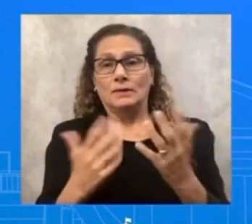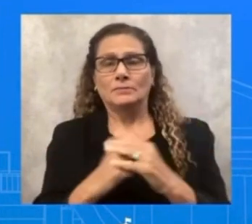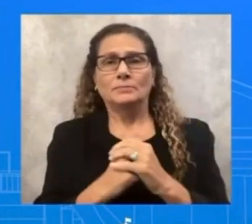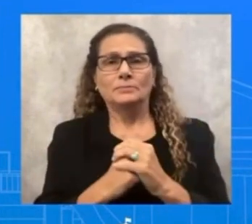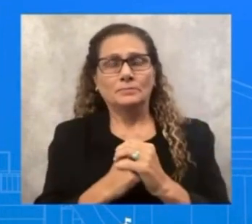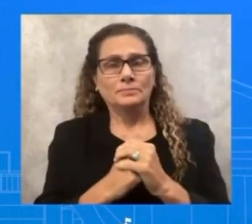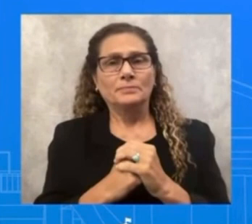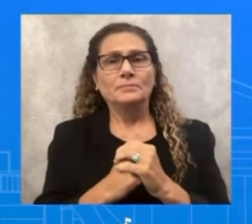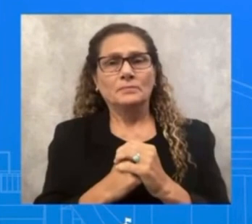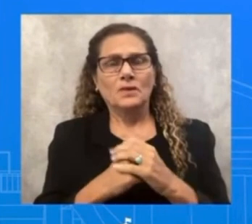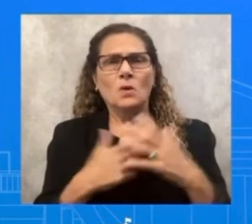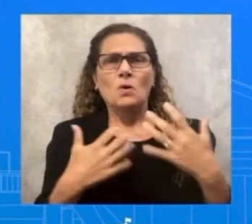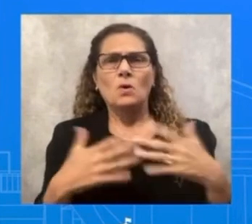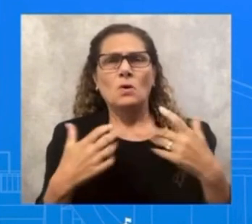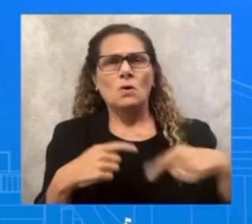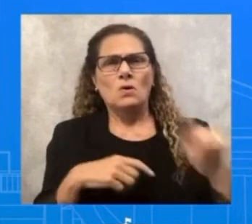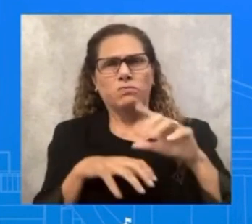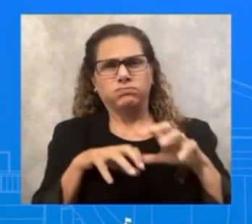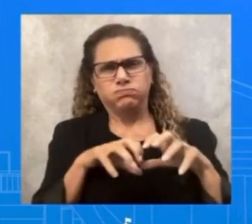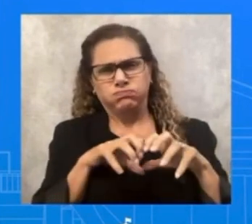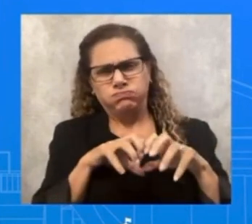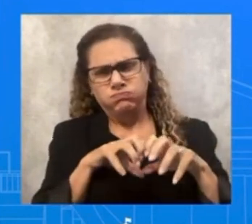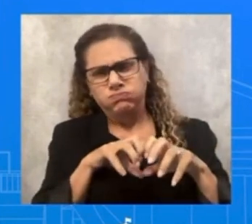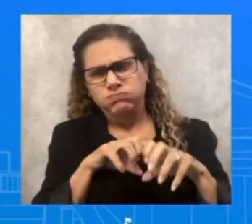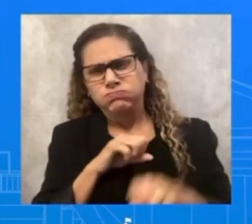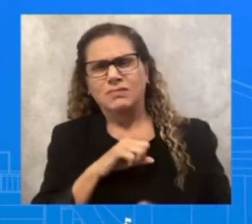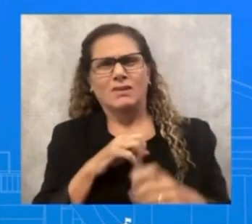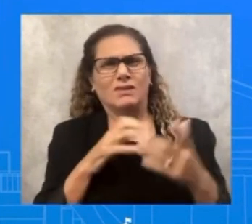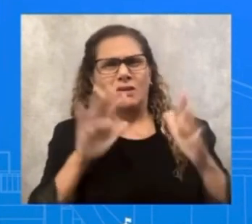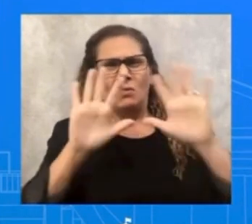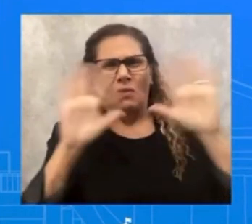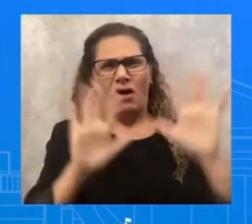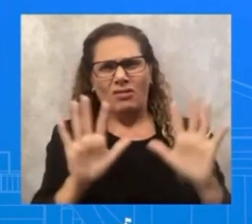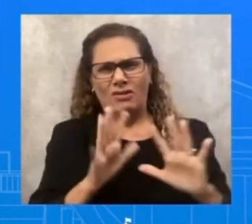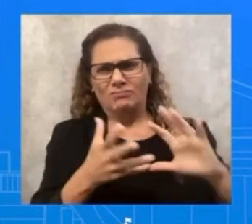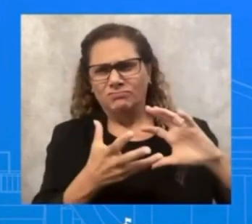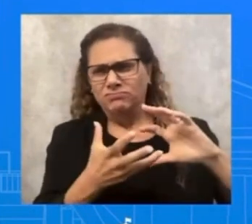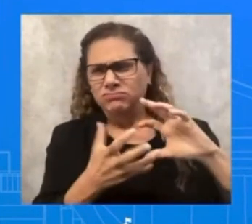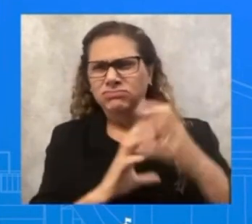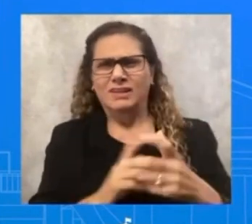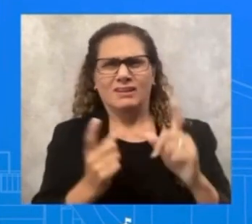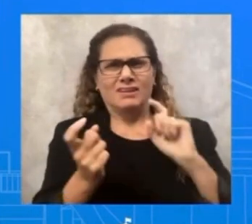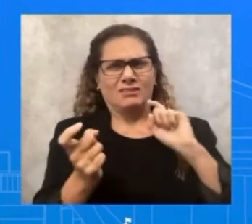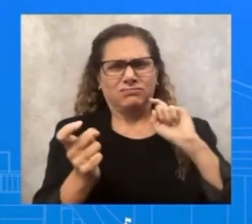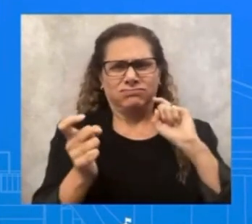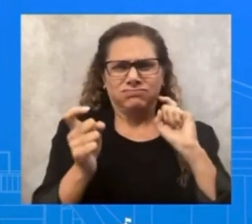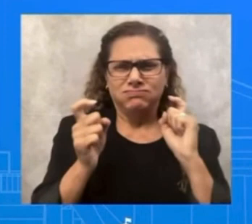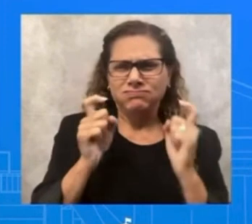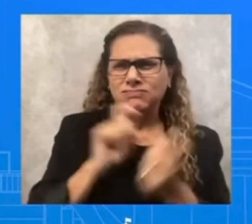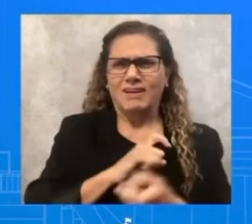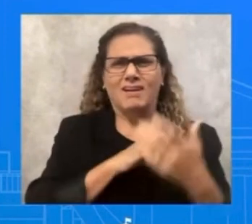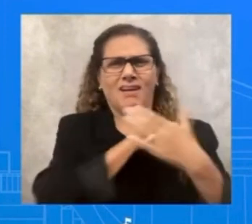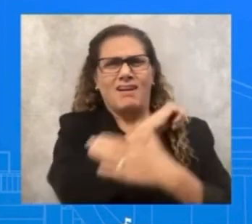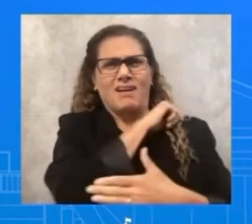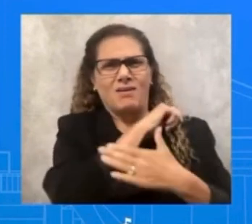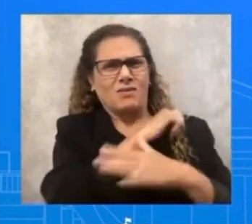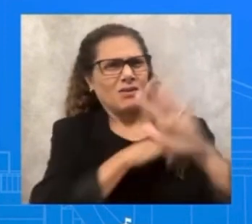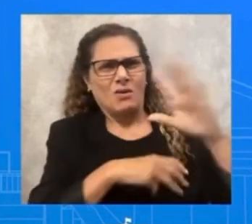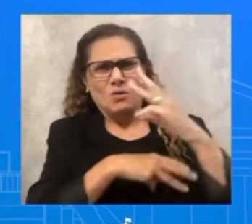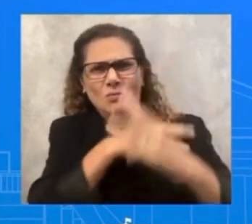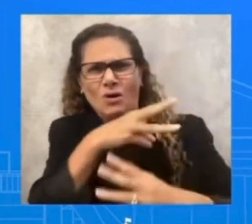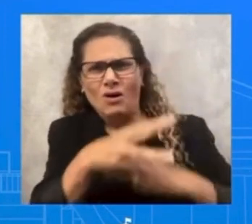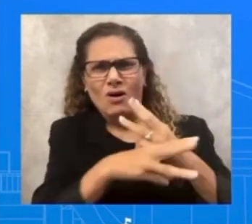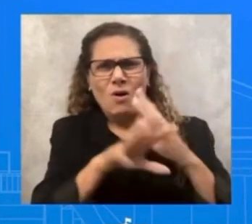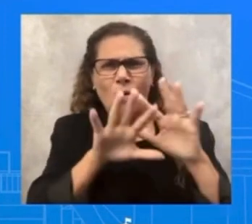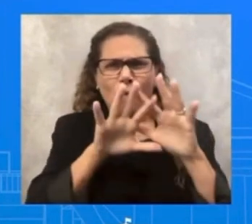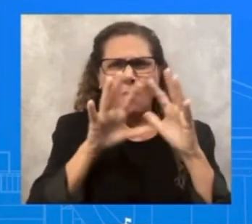extreme weather fueled by climate change is being felt across the country and the world. This summer has brought one climate